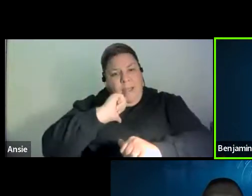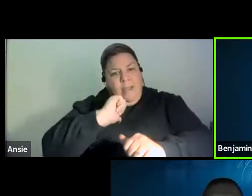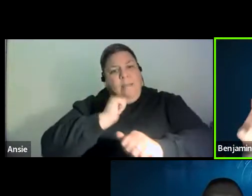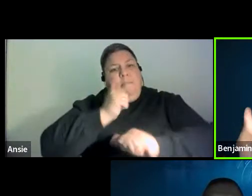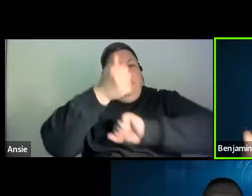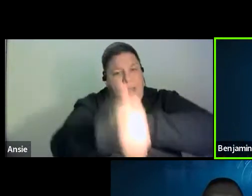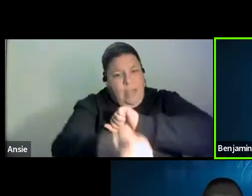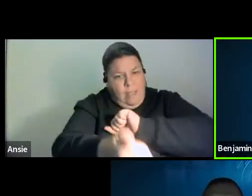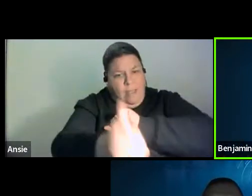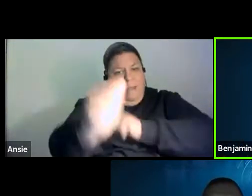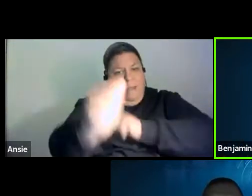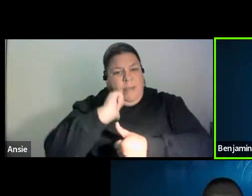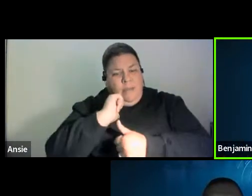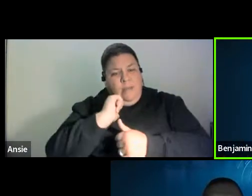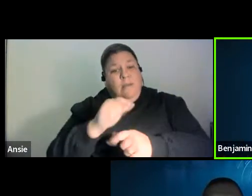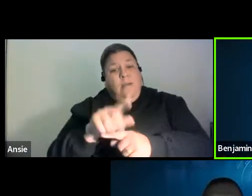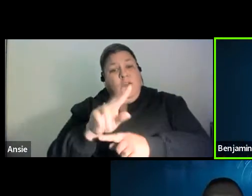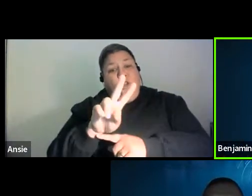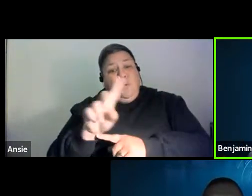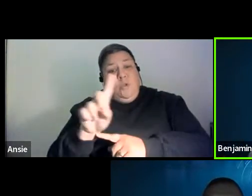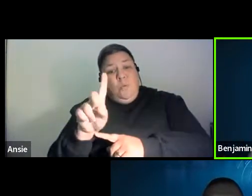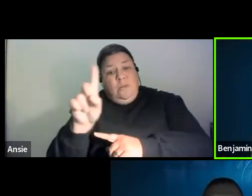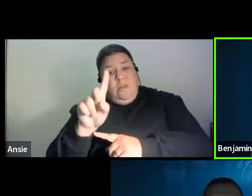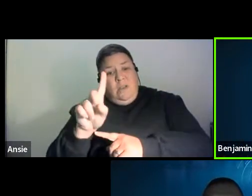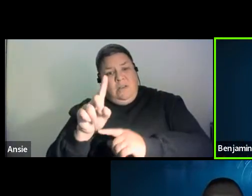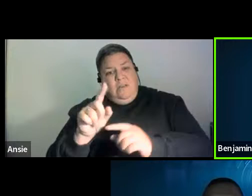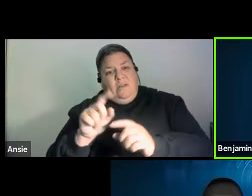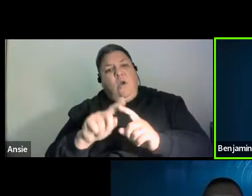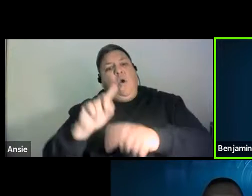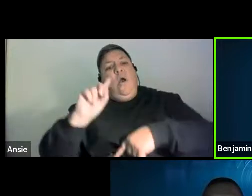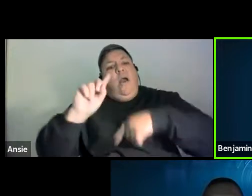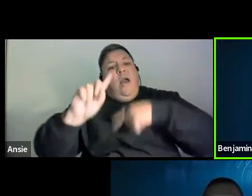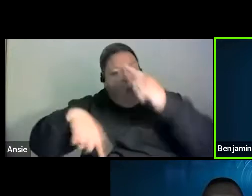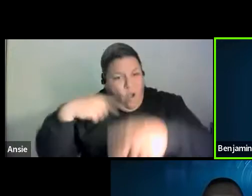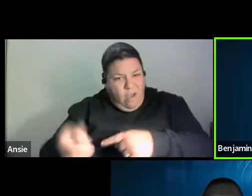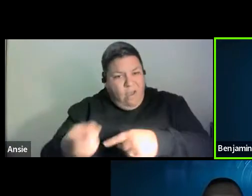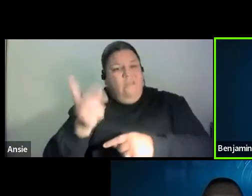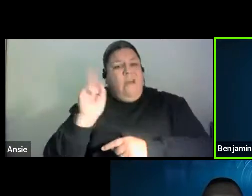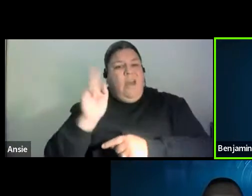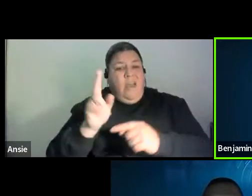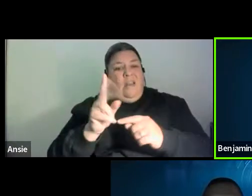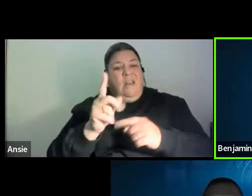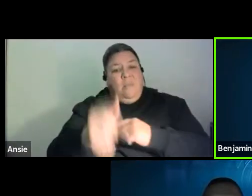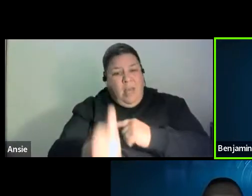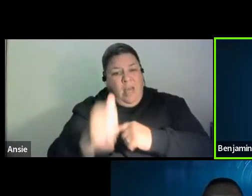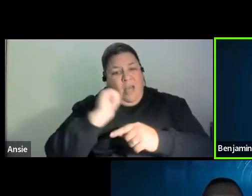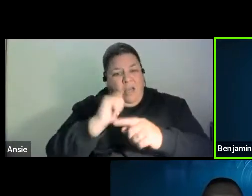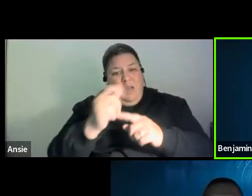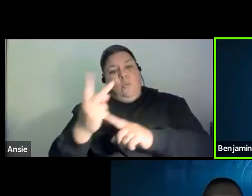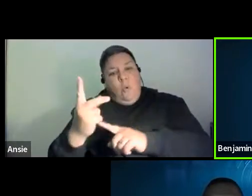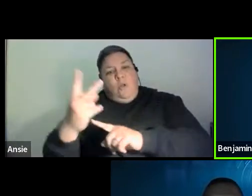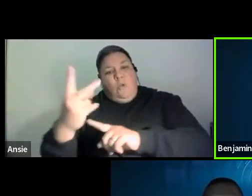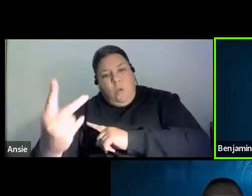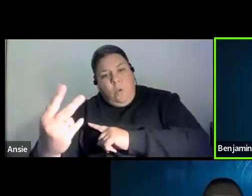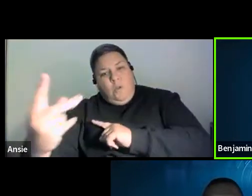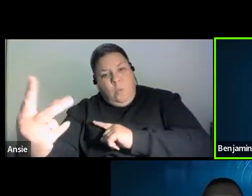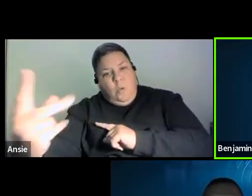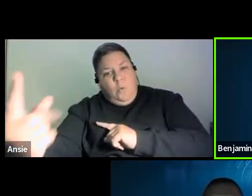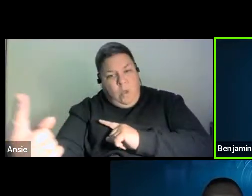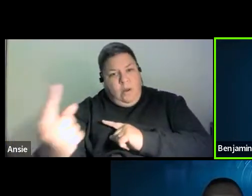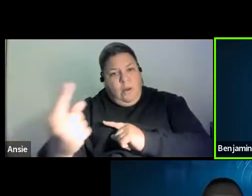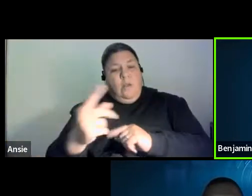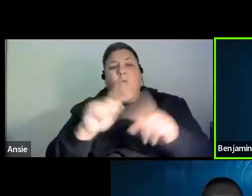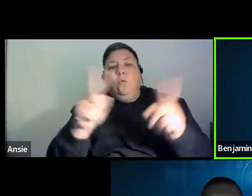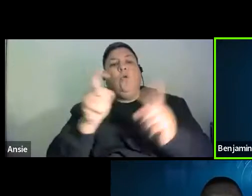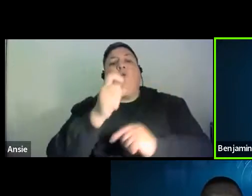documentation, the 21-day cycle starts all over again. Fourthly, do not